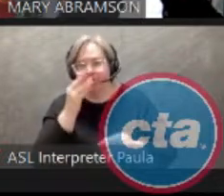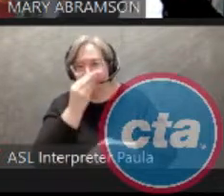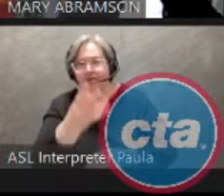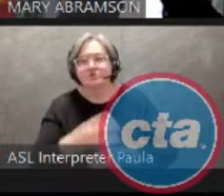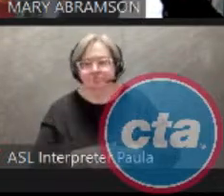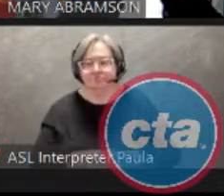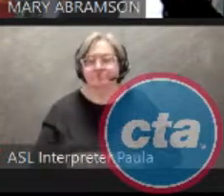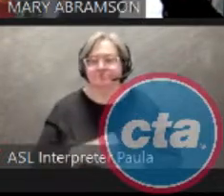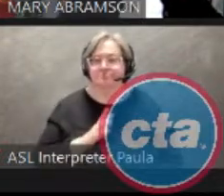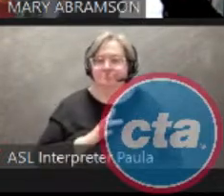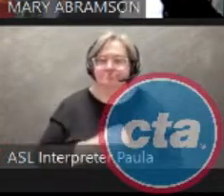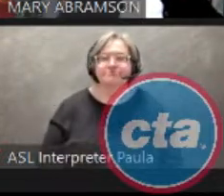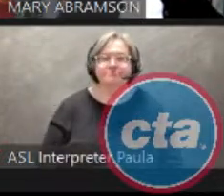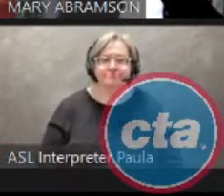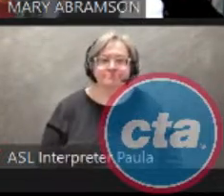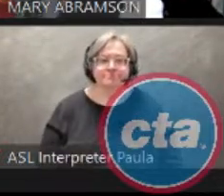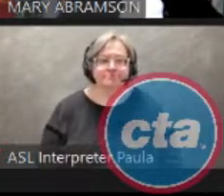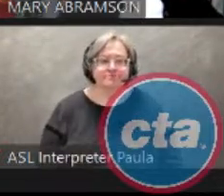great. Sure.